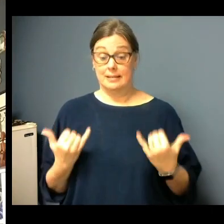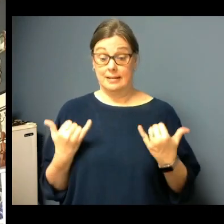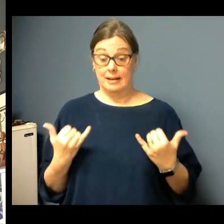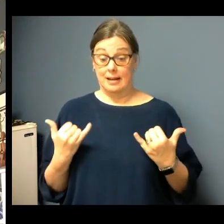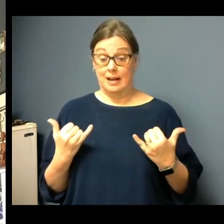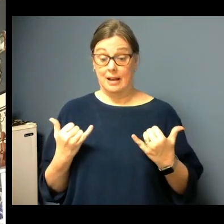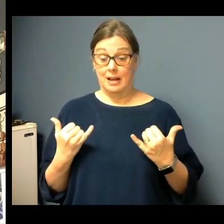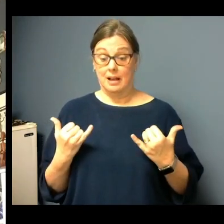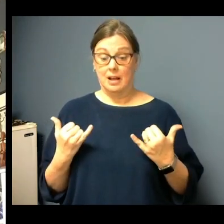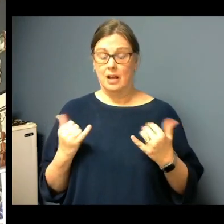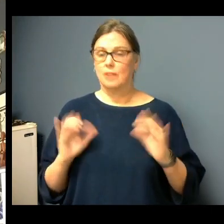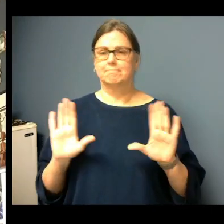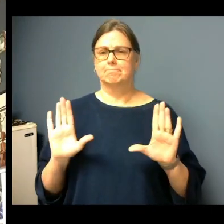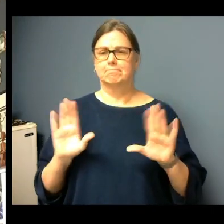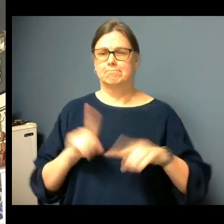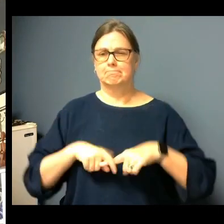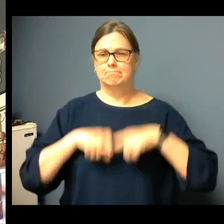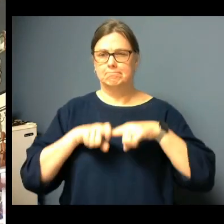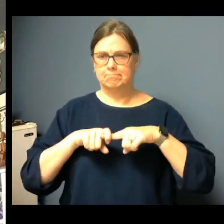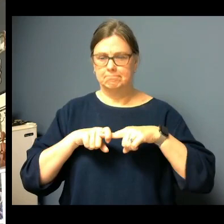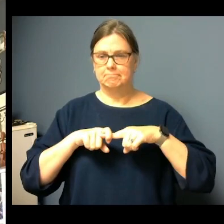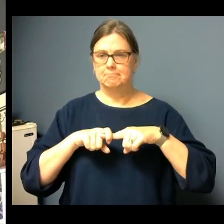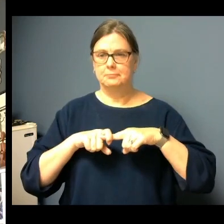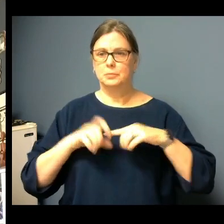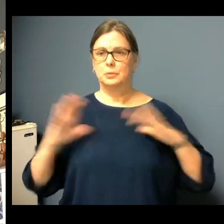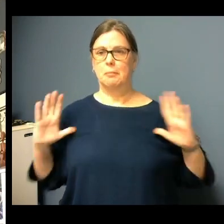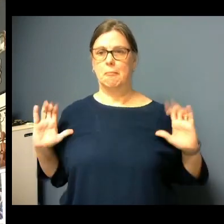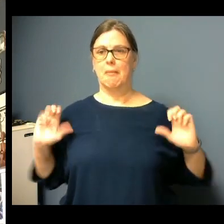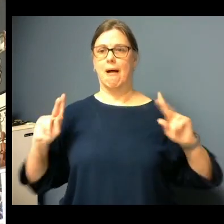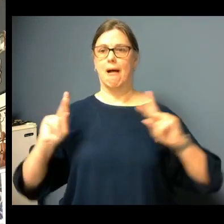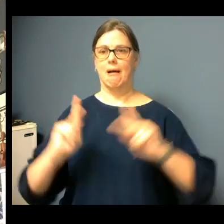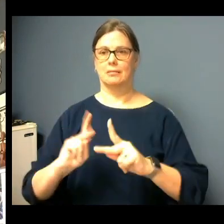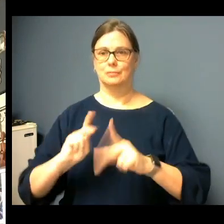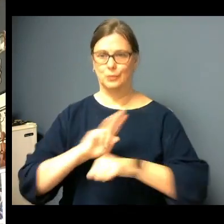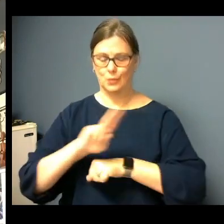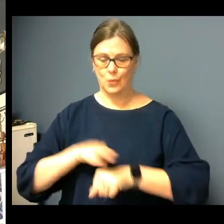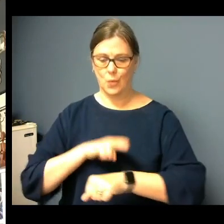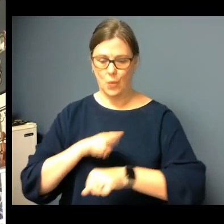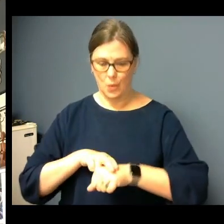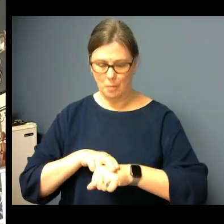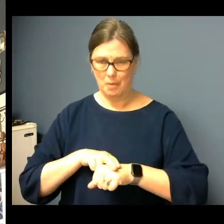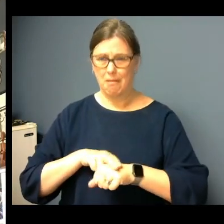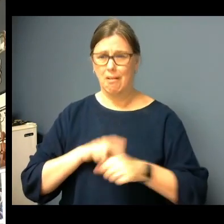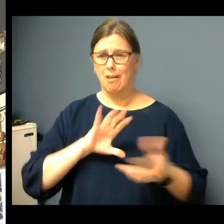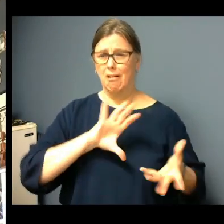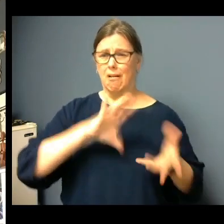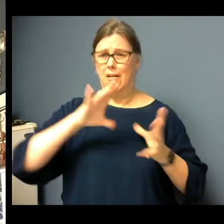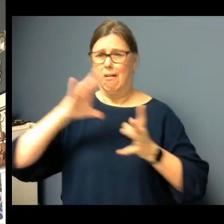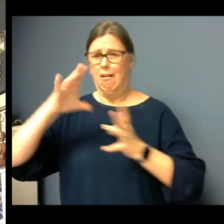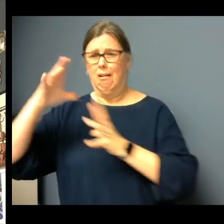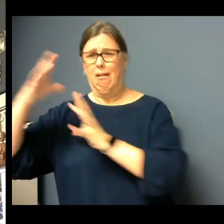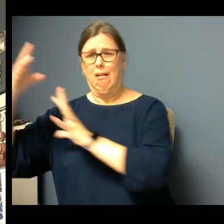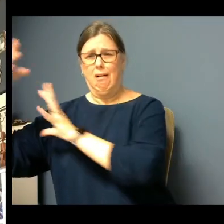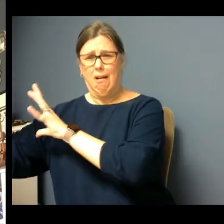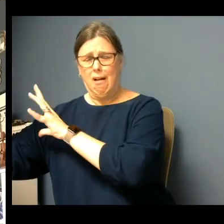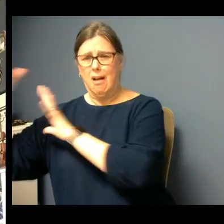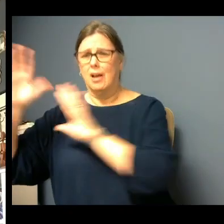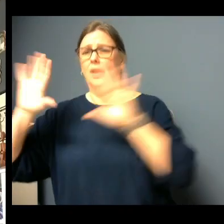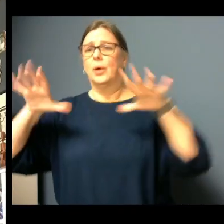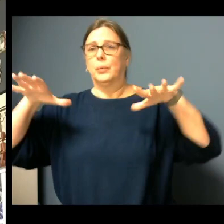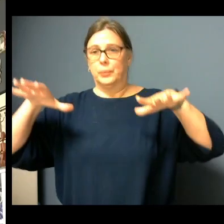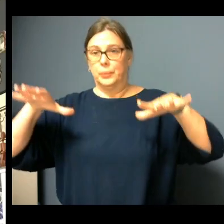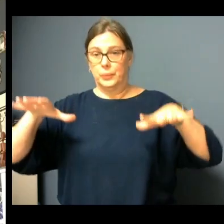trying to get things back to like everything's felt like it's been out of control, right? We had World War II. Before that was the Great Depression. Before that was the